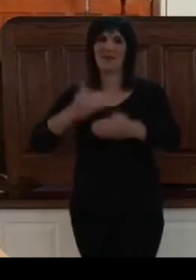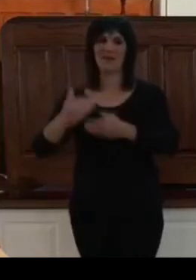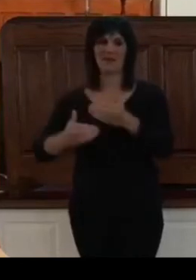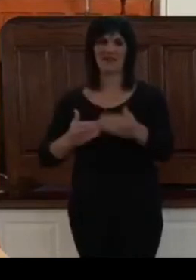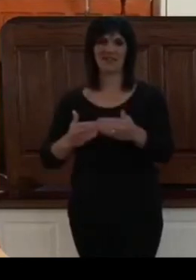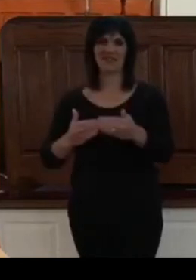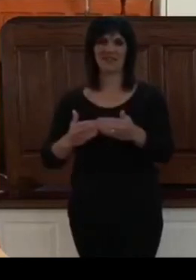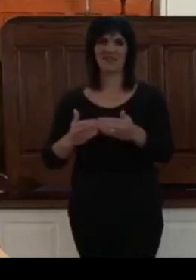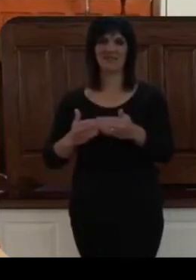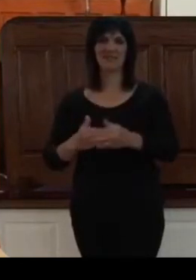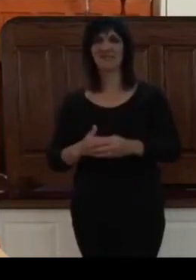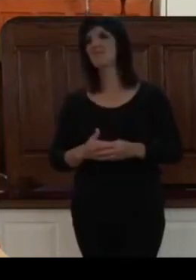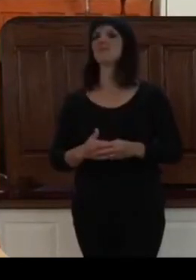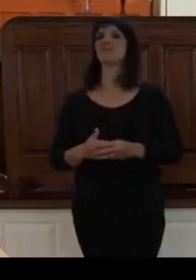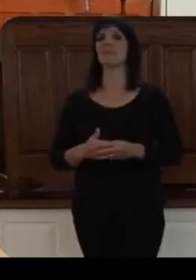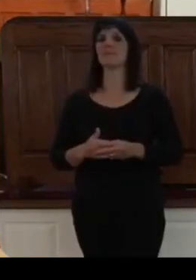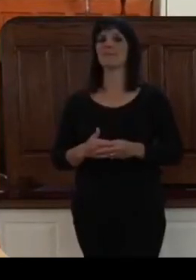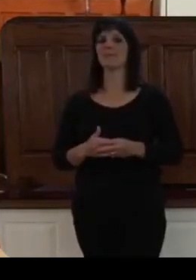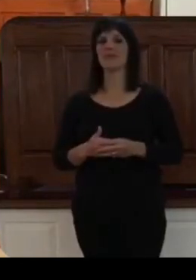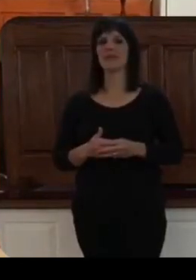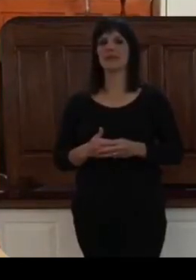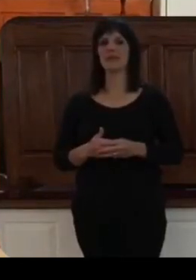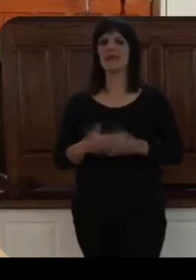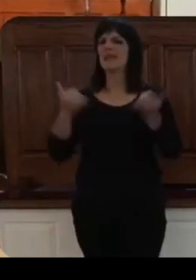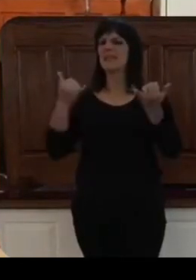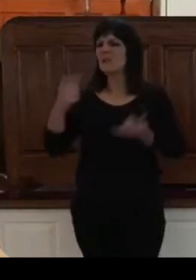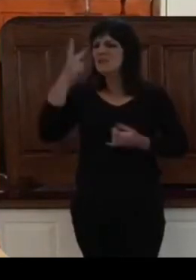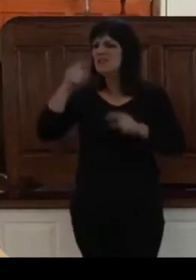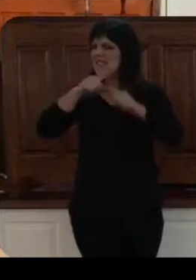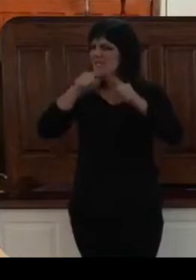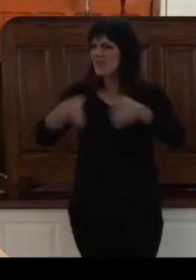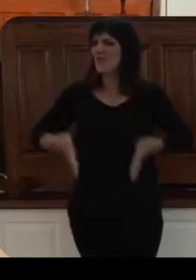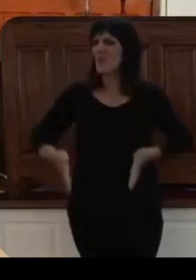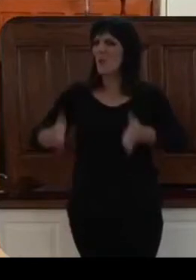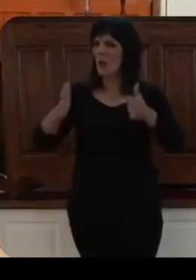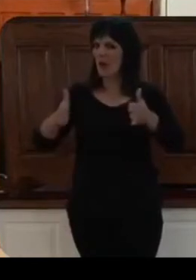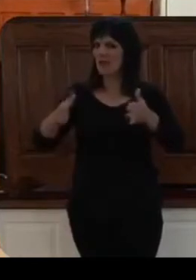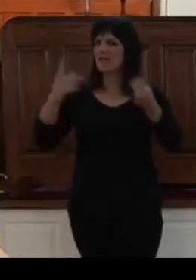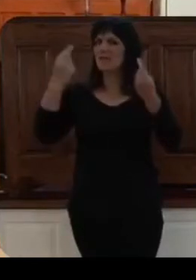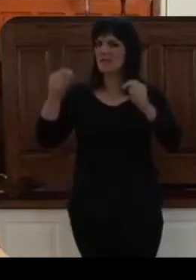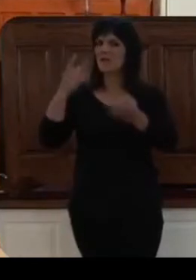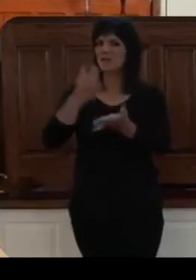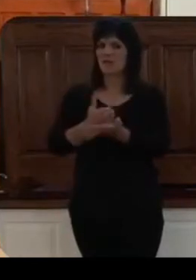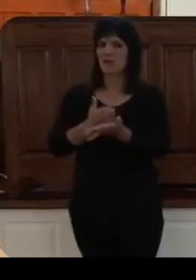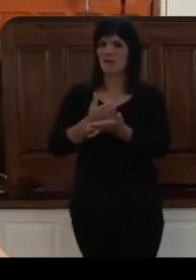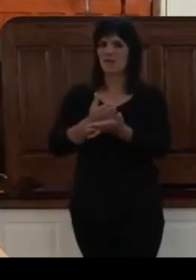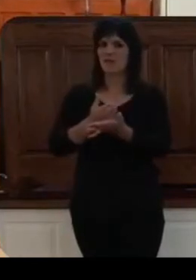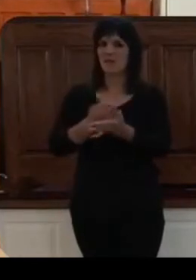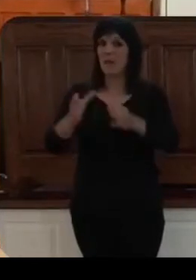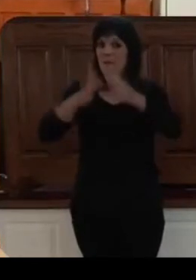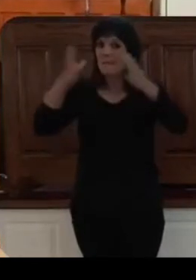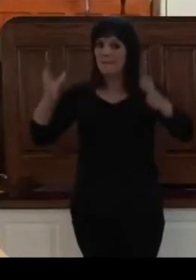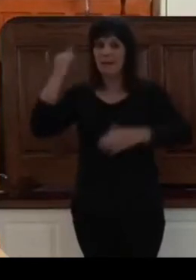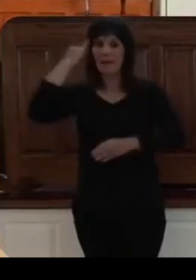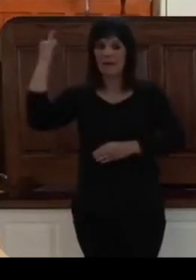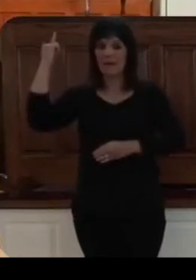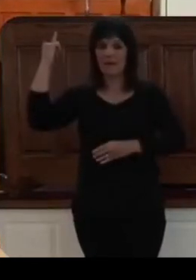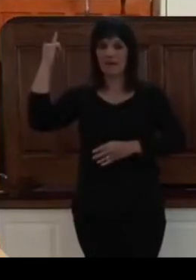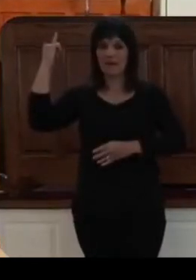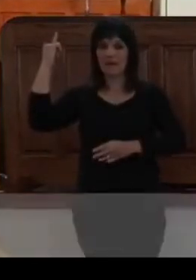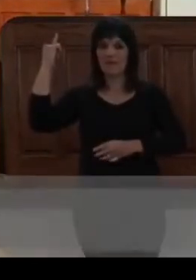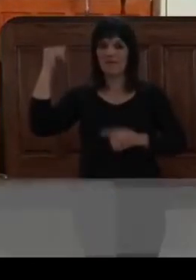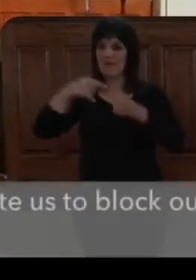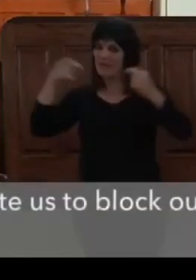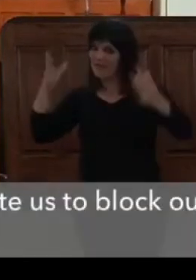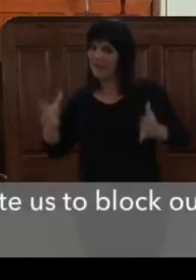take some further steps and see some other weapons that he uses to slow us down. Okay, here's the big idea. The big idea is the